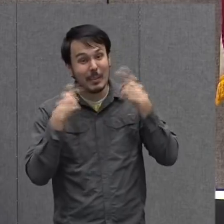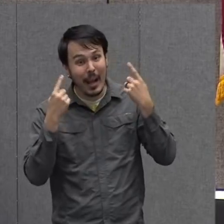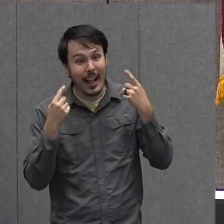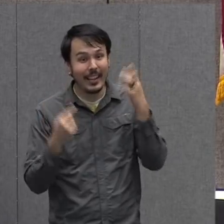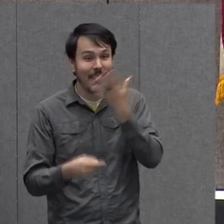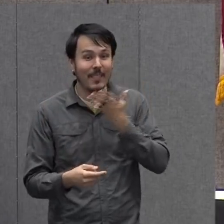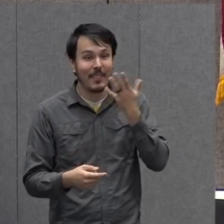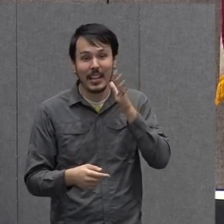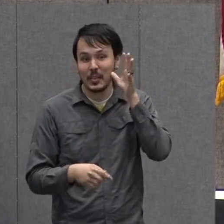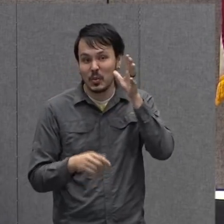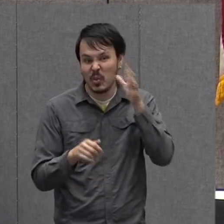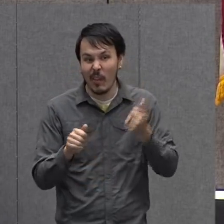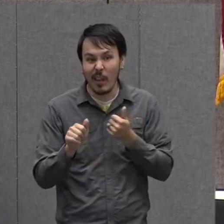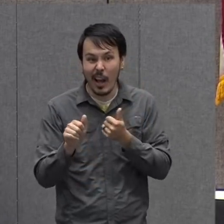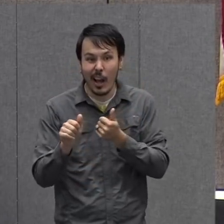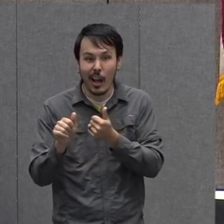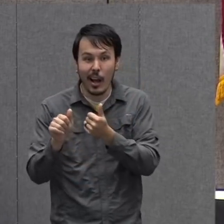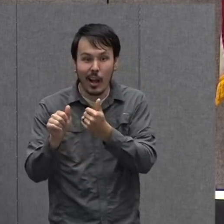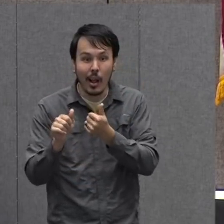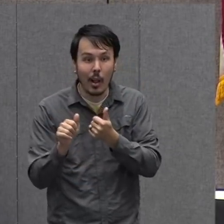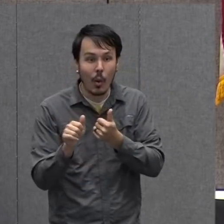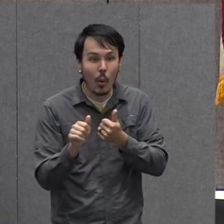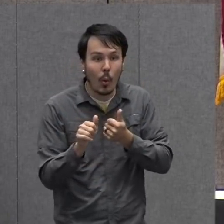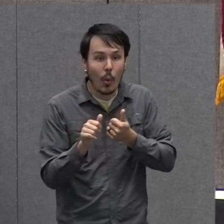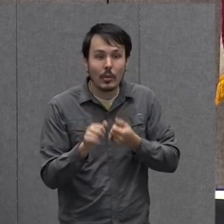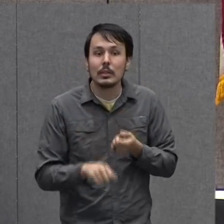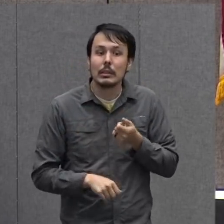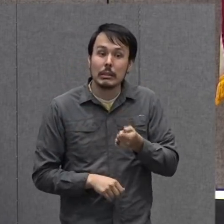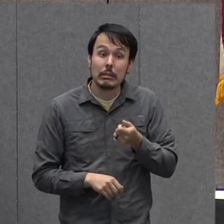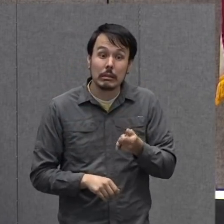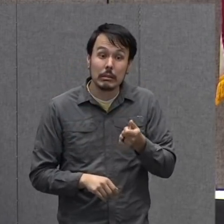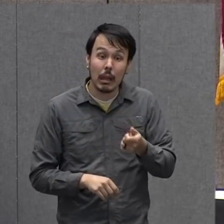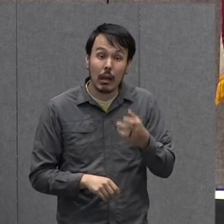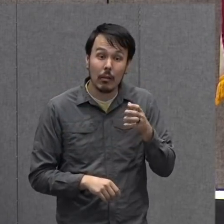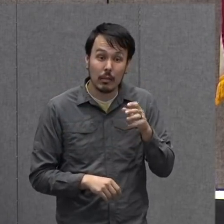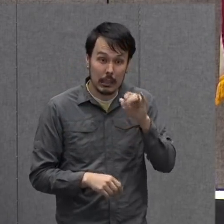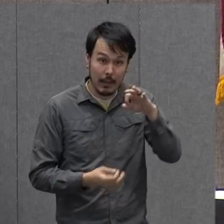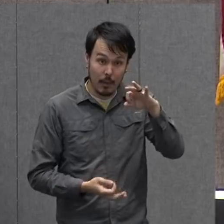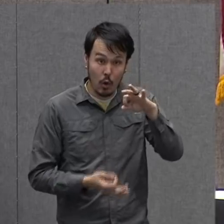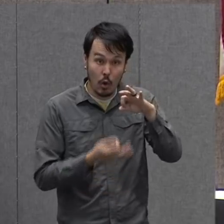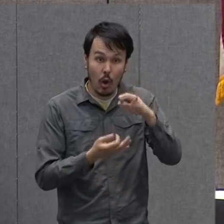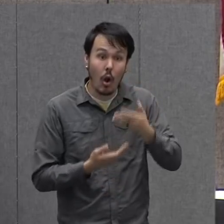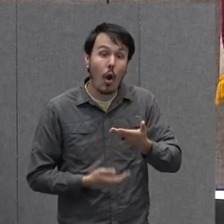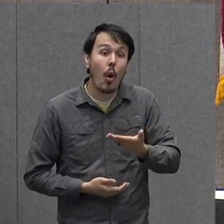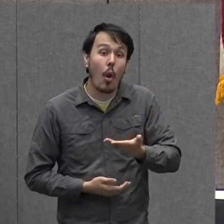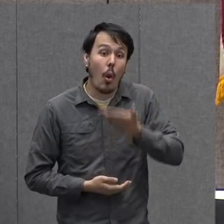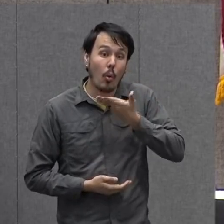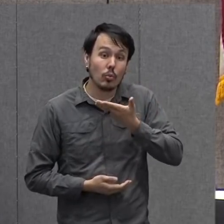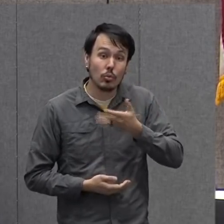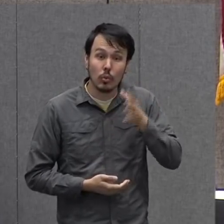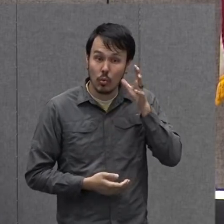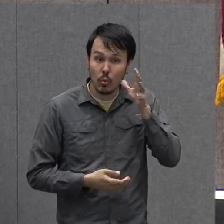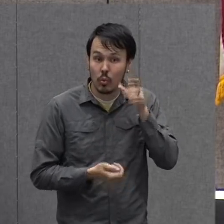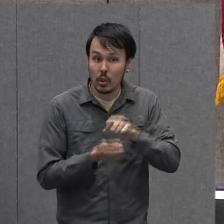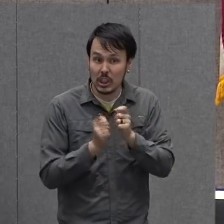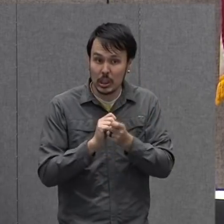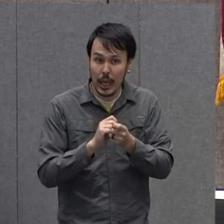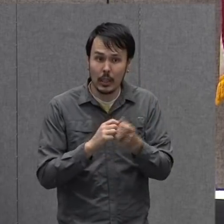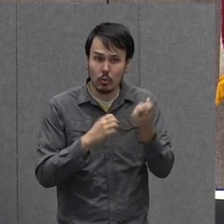for the magnet to start pulling on my paper clip. So I'm going to start getting closer